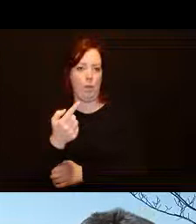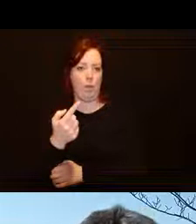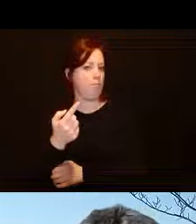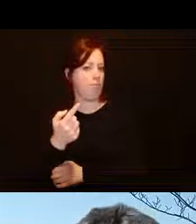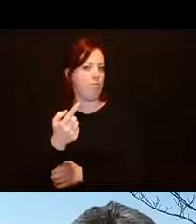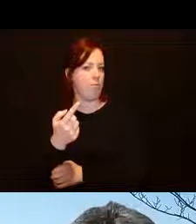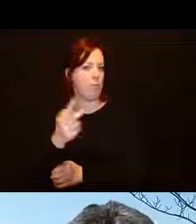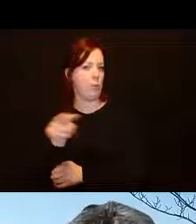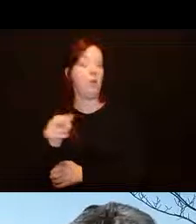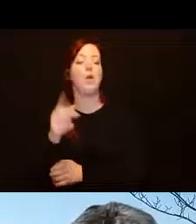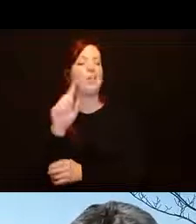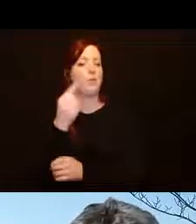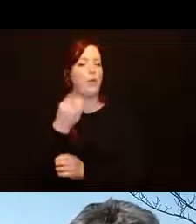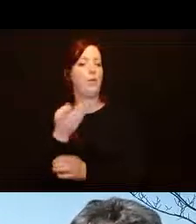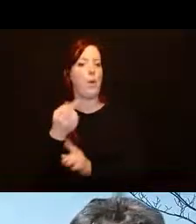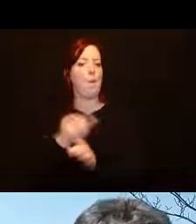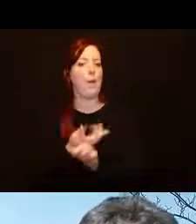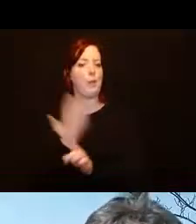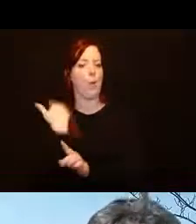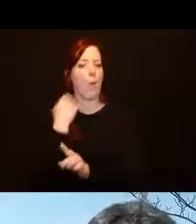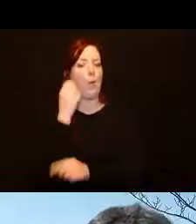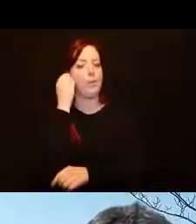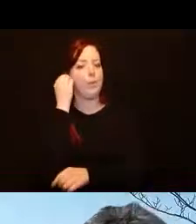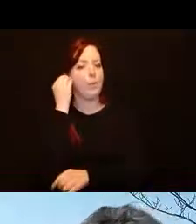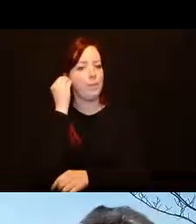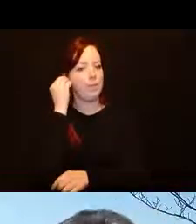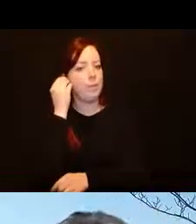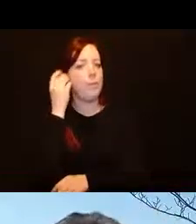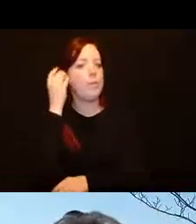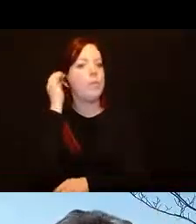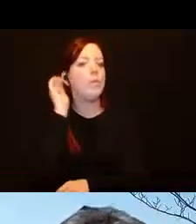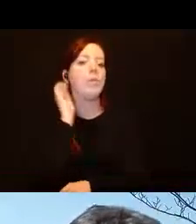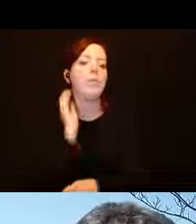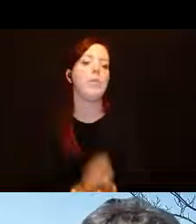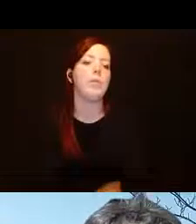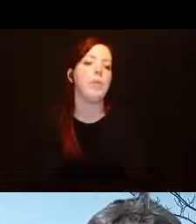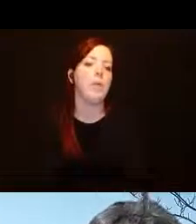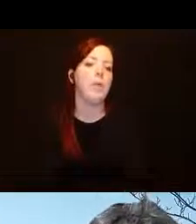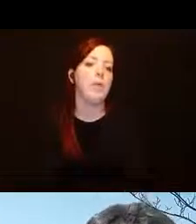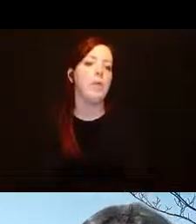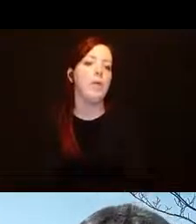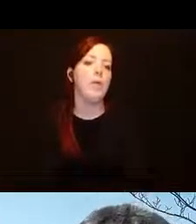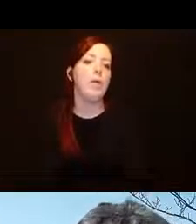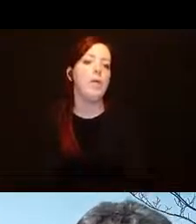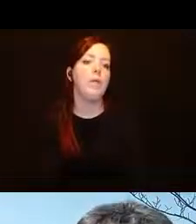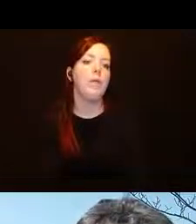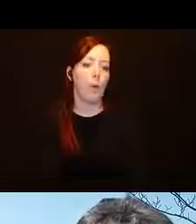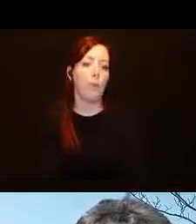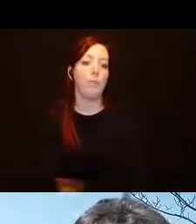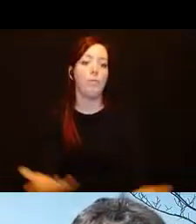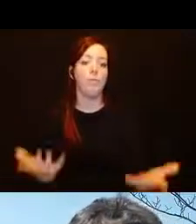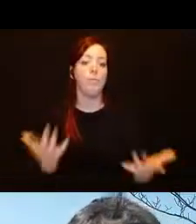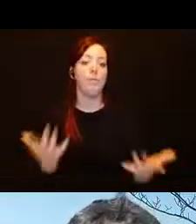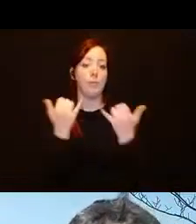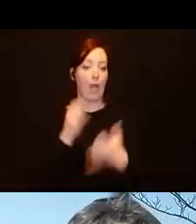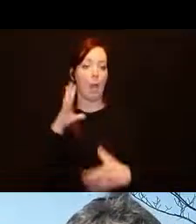this updated H.870 version 2 includes the following features. The first one is dosimeter is